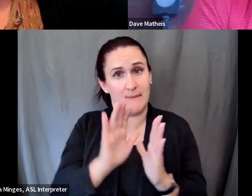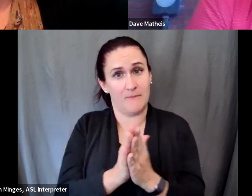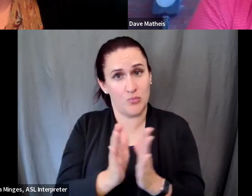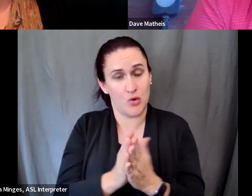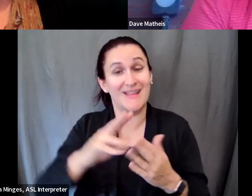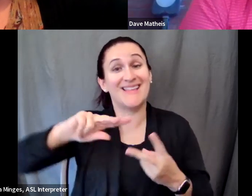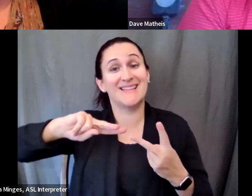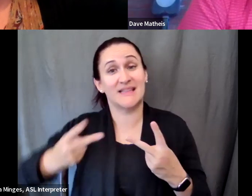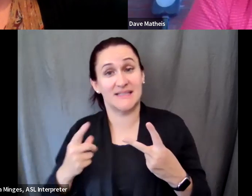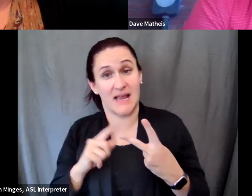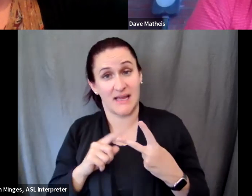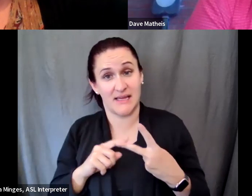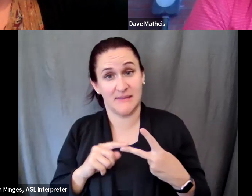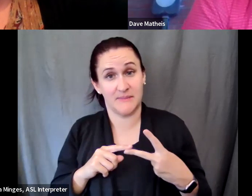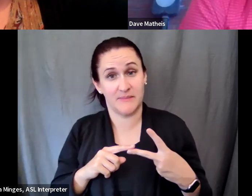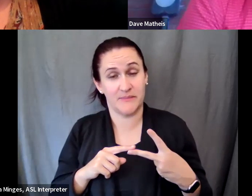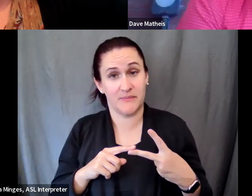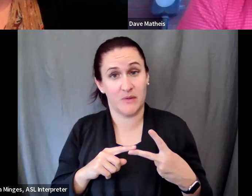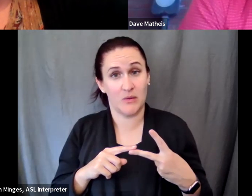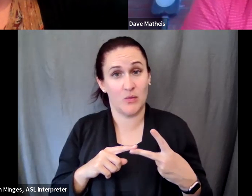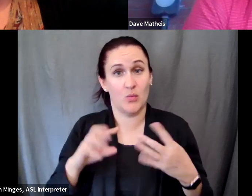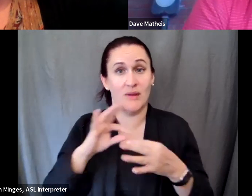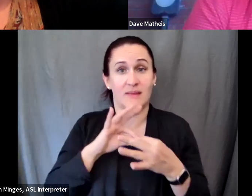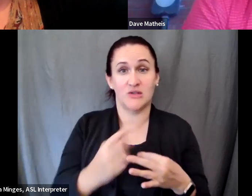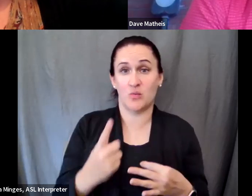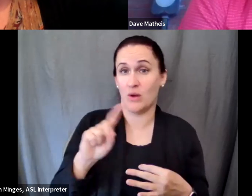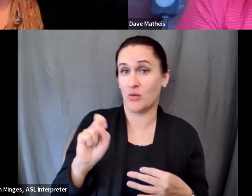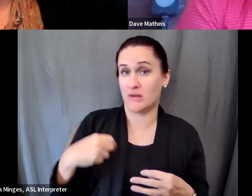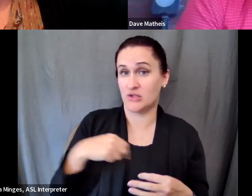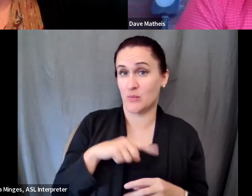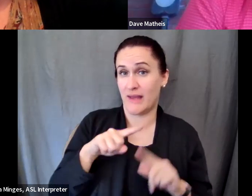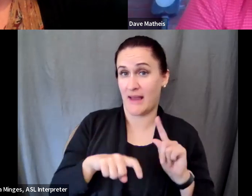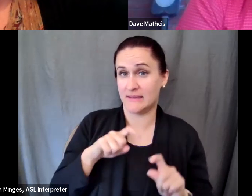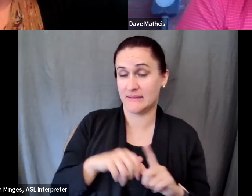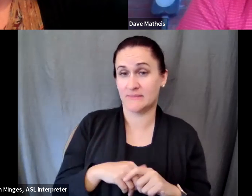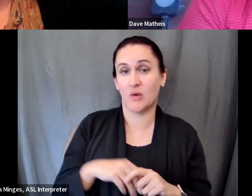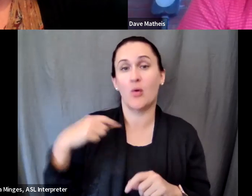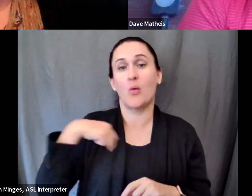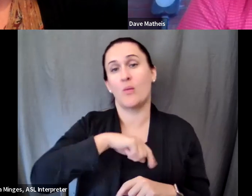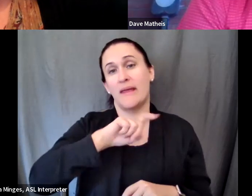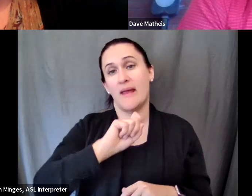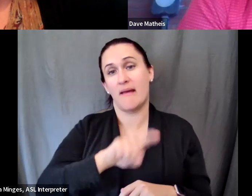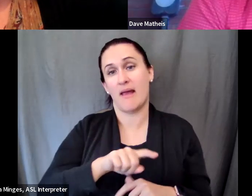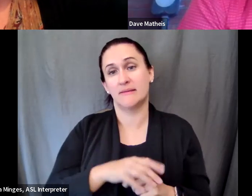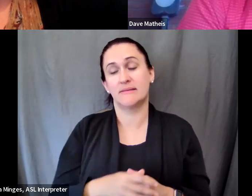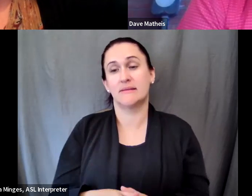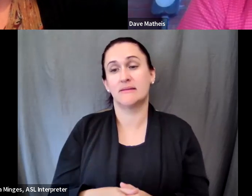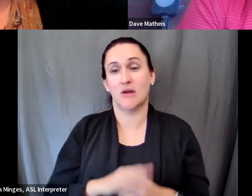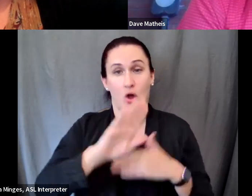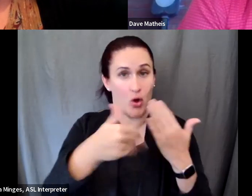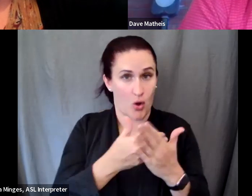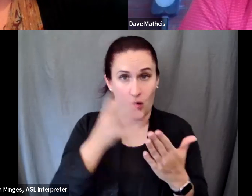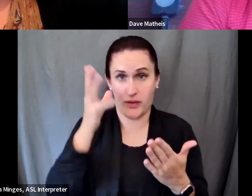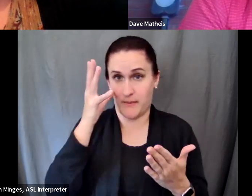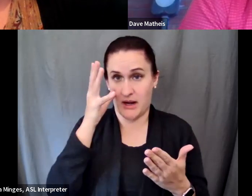second thing was related to one of the questions we asked. We asked all the